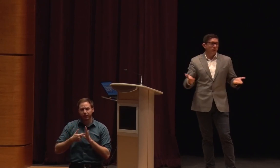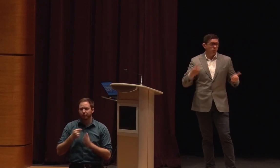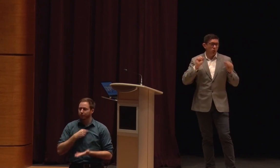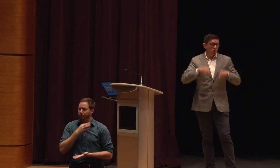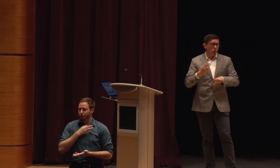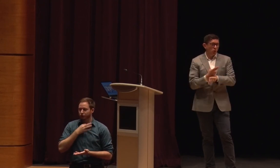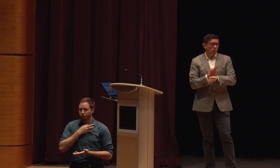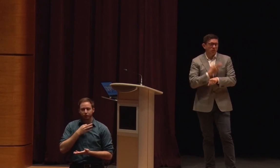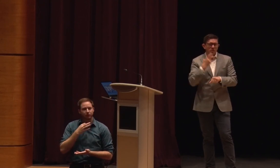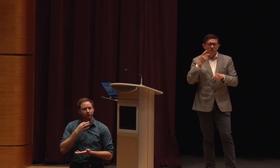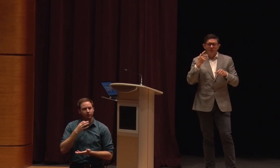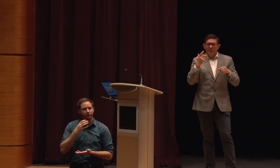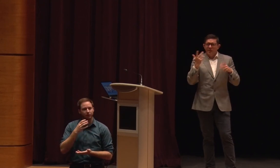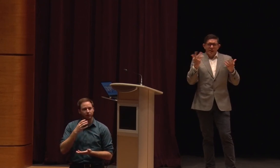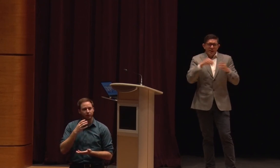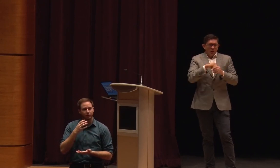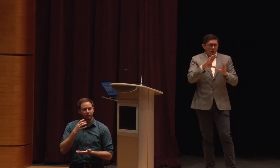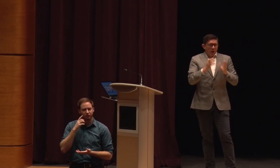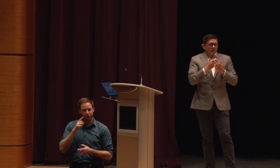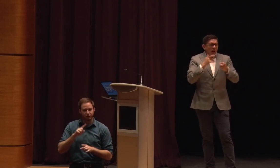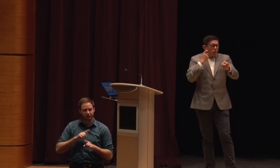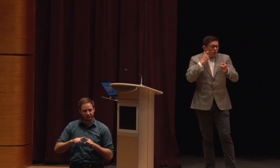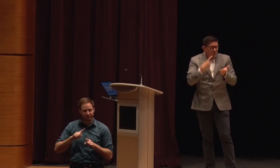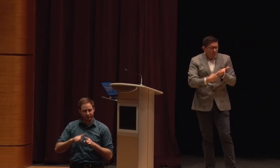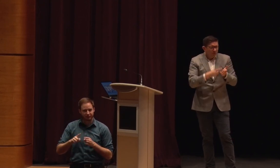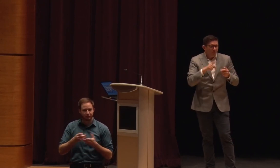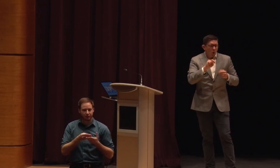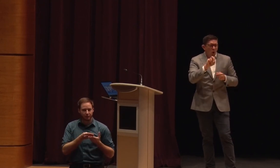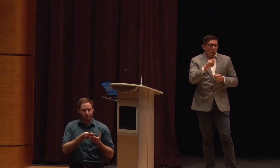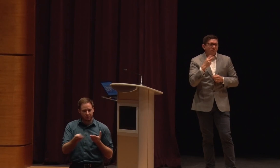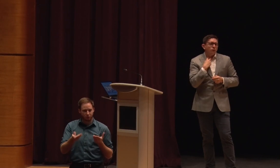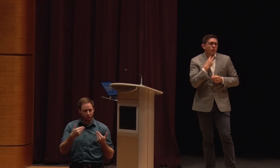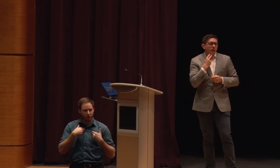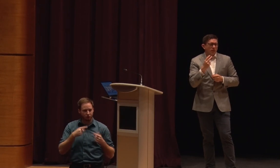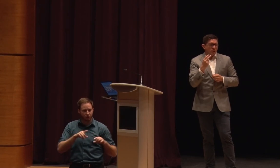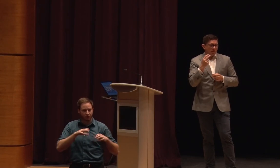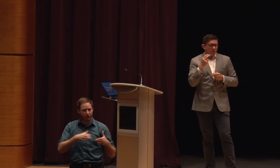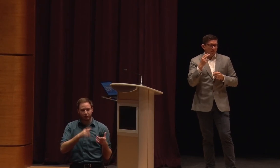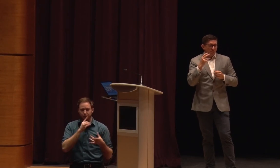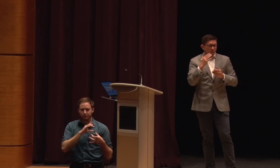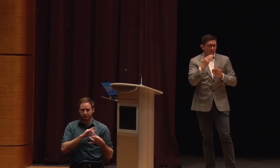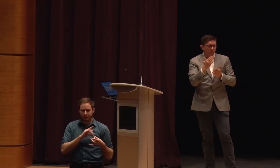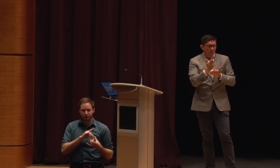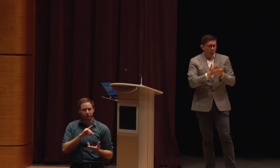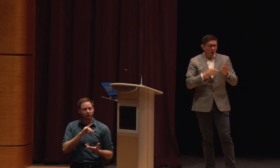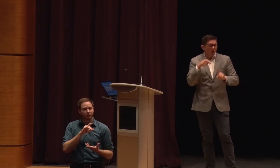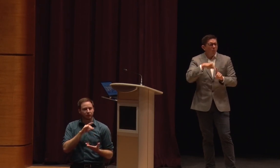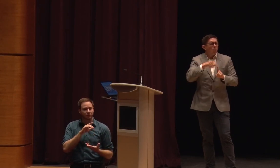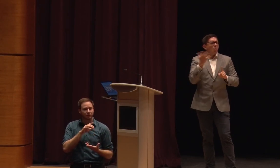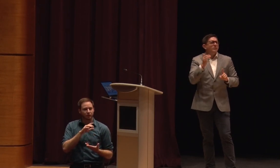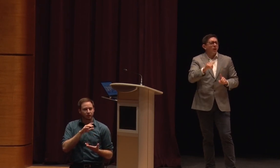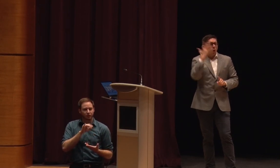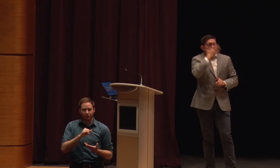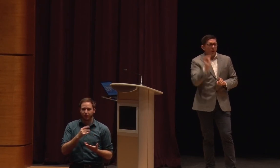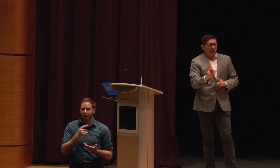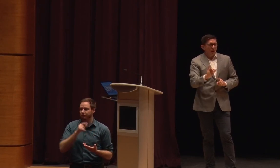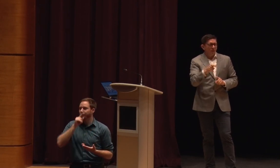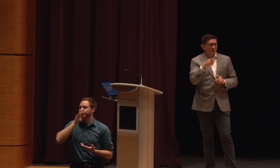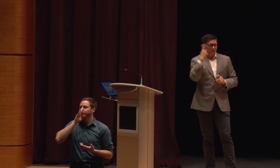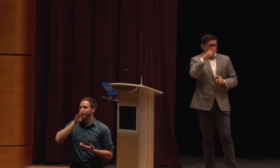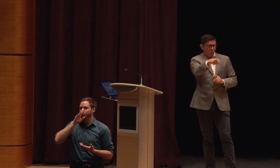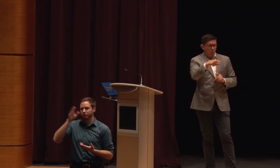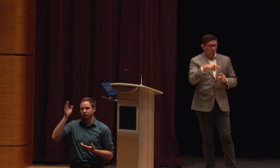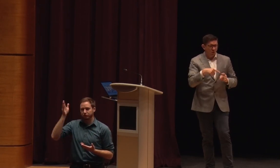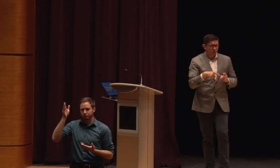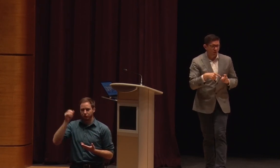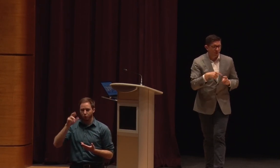about different instructor materials that you would have in the class. You had just mentioned the verbal part